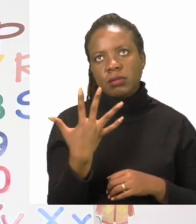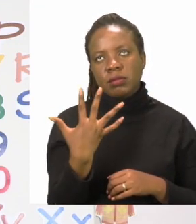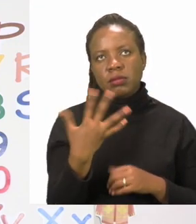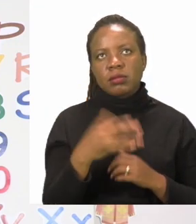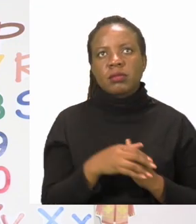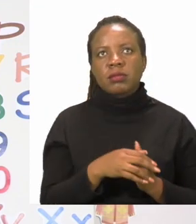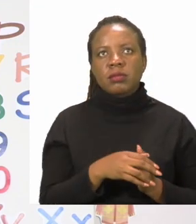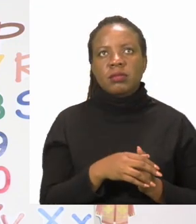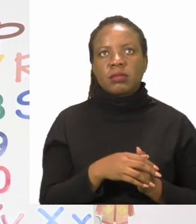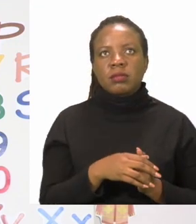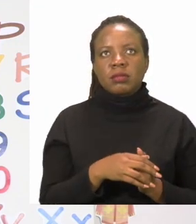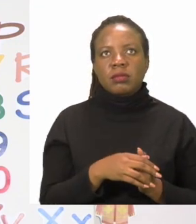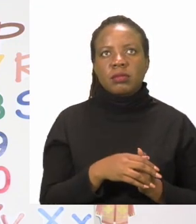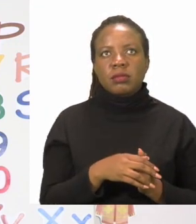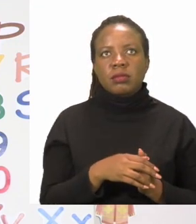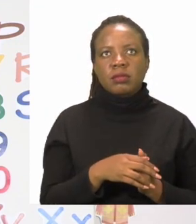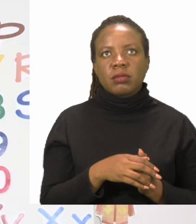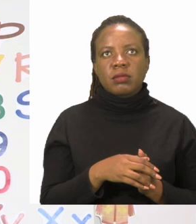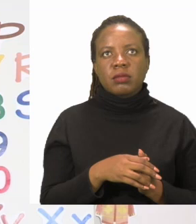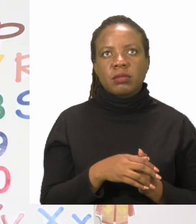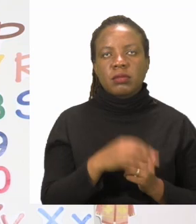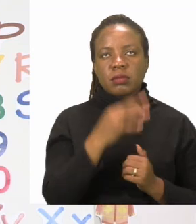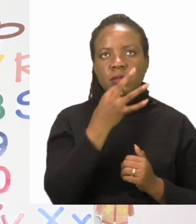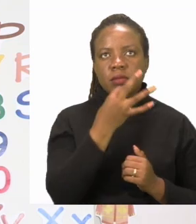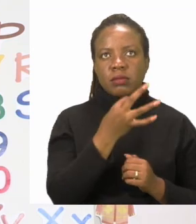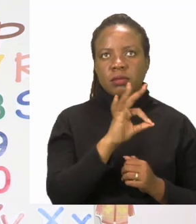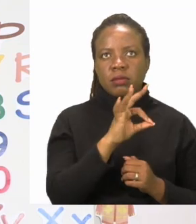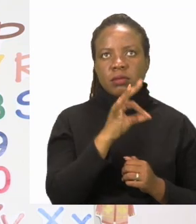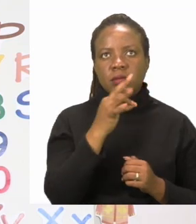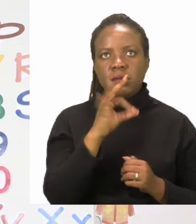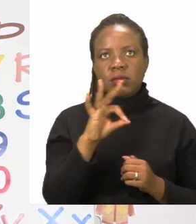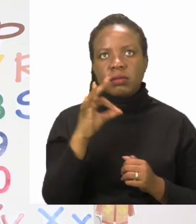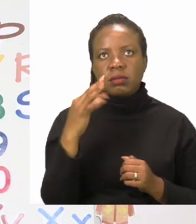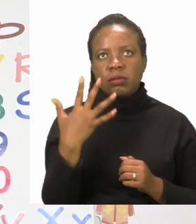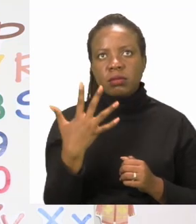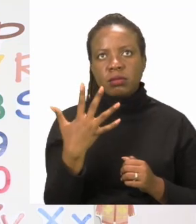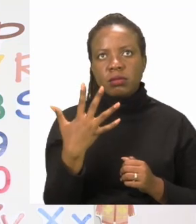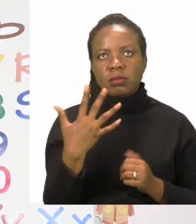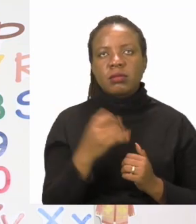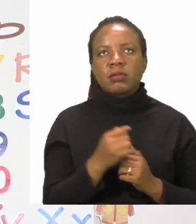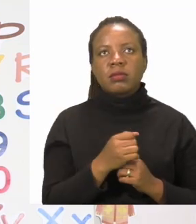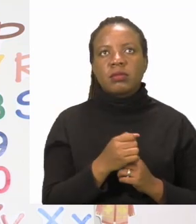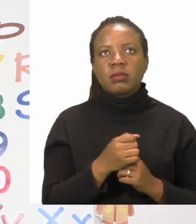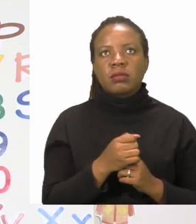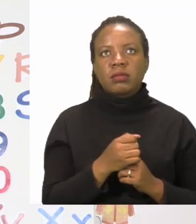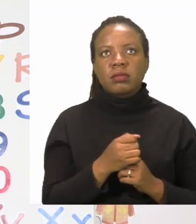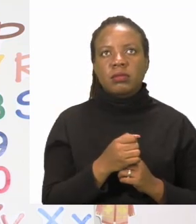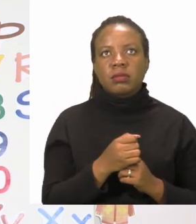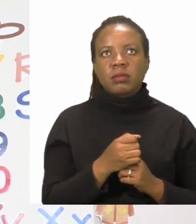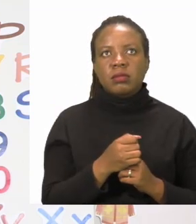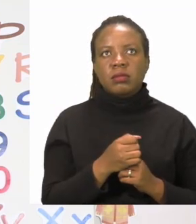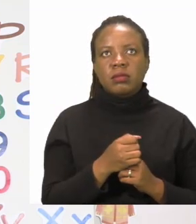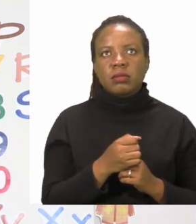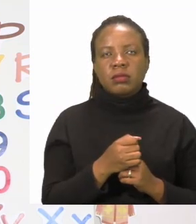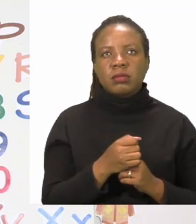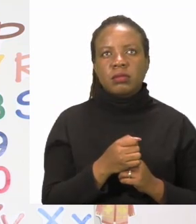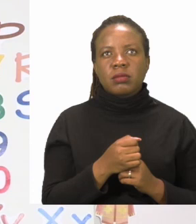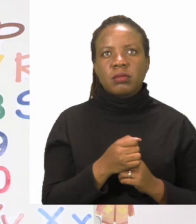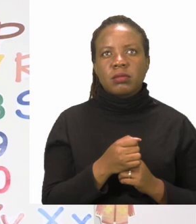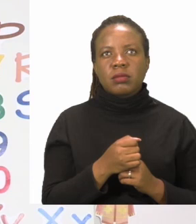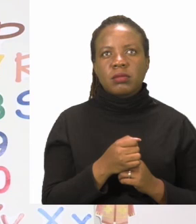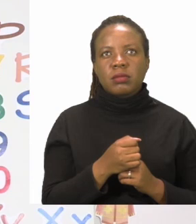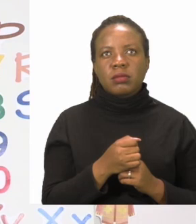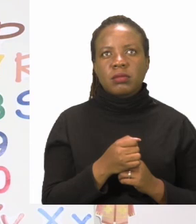995. So we have 995. We need to find out where it belongs.